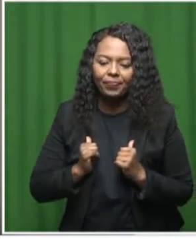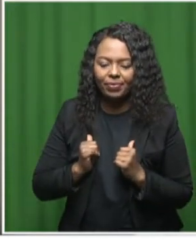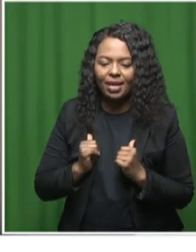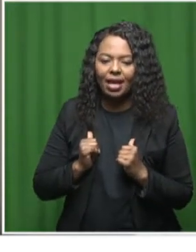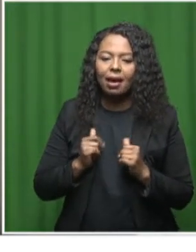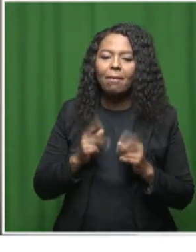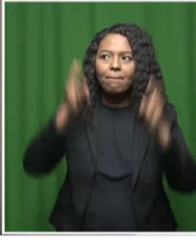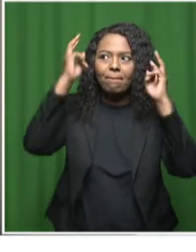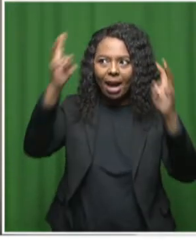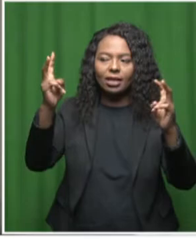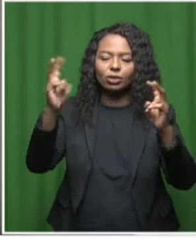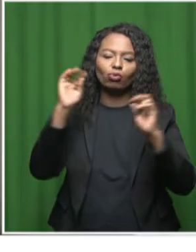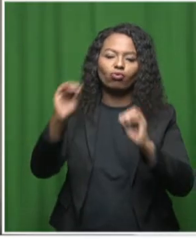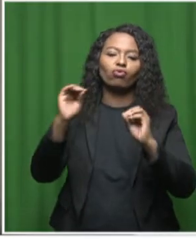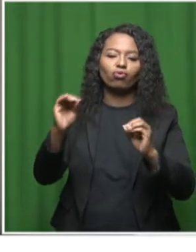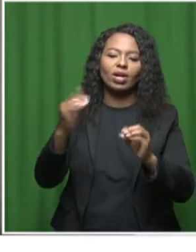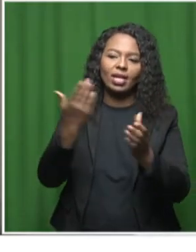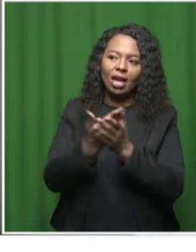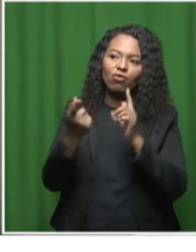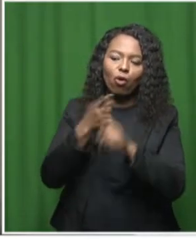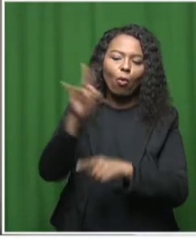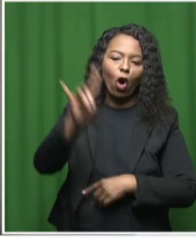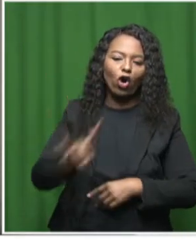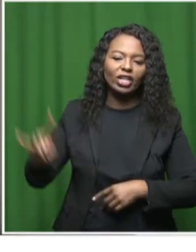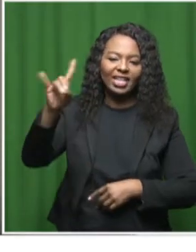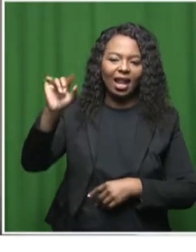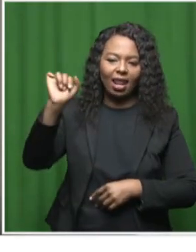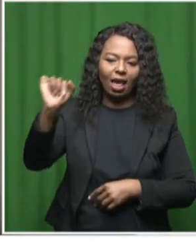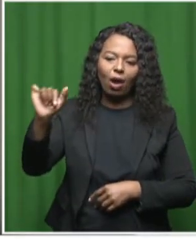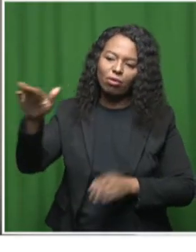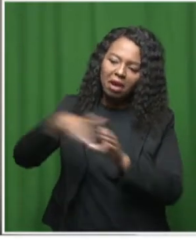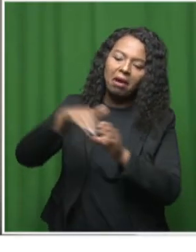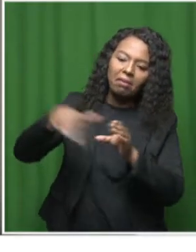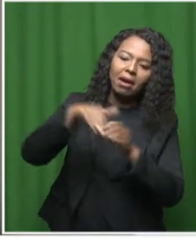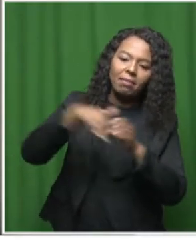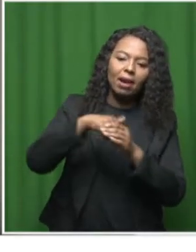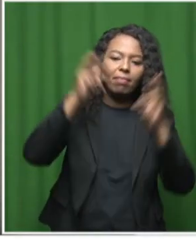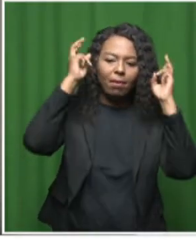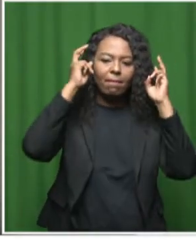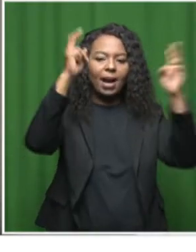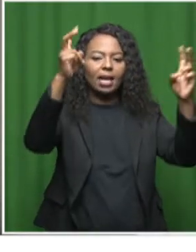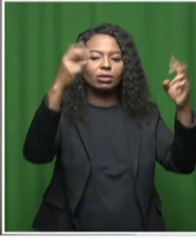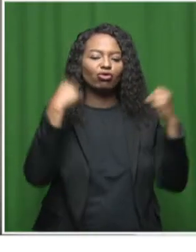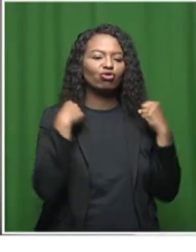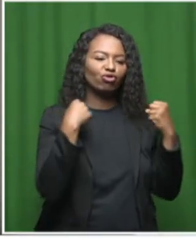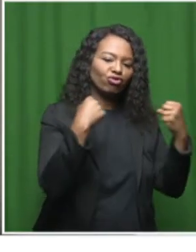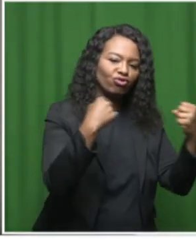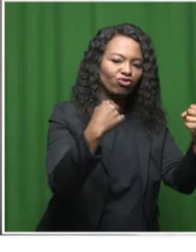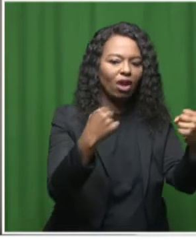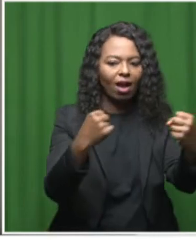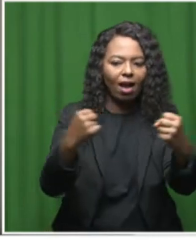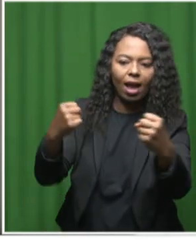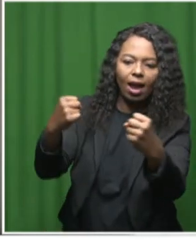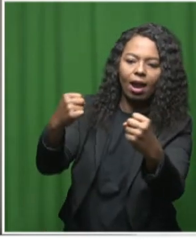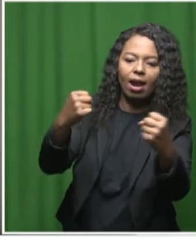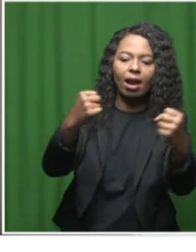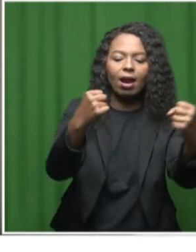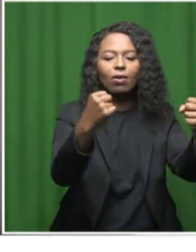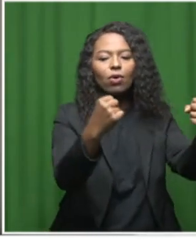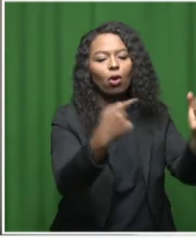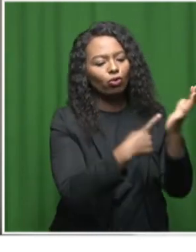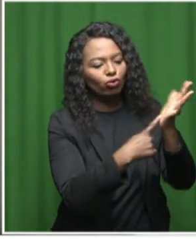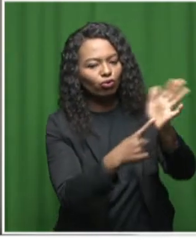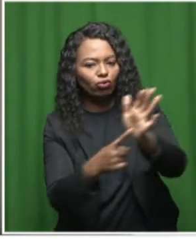pick people up from their hotels or their B&Bs or their Airbnb in Durban and take them out there. A lot of our sites also offer